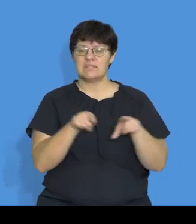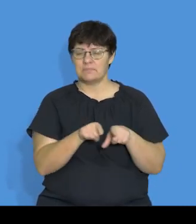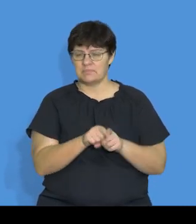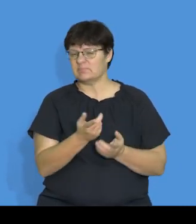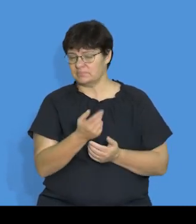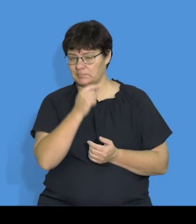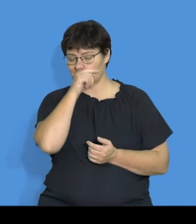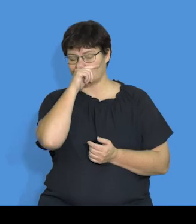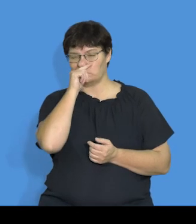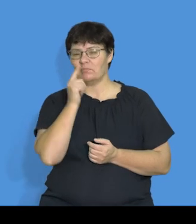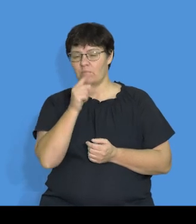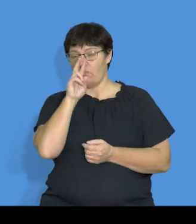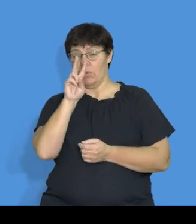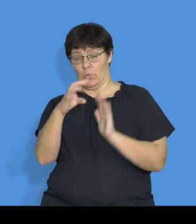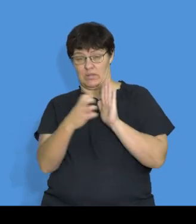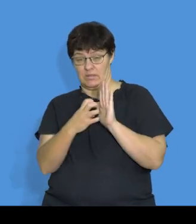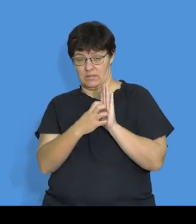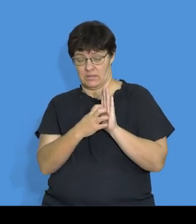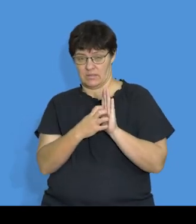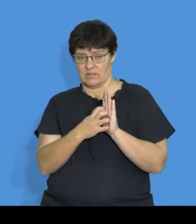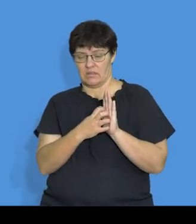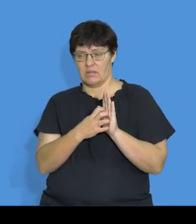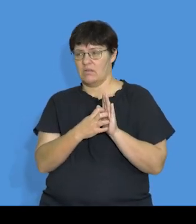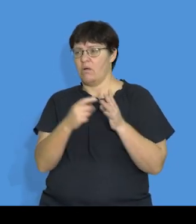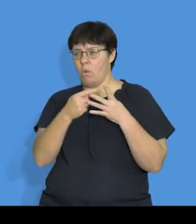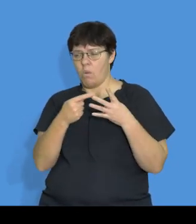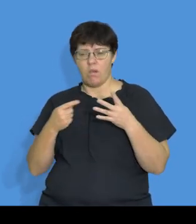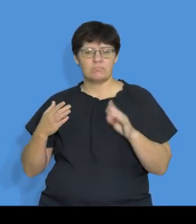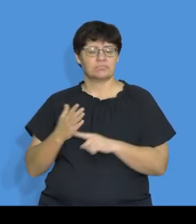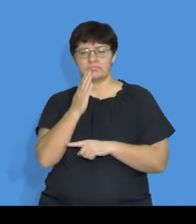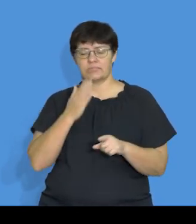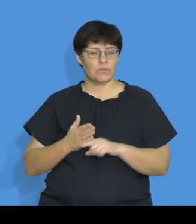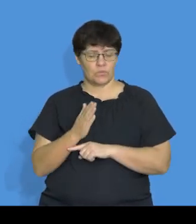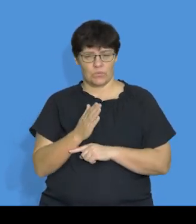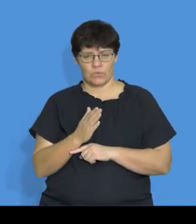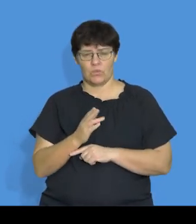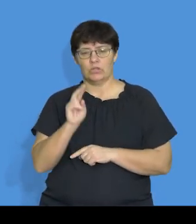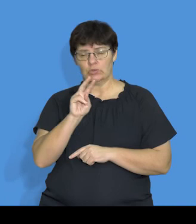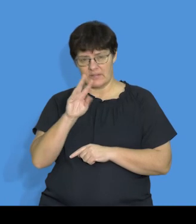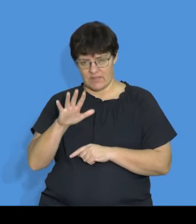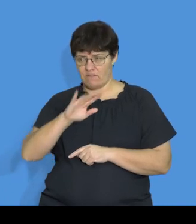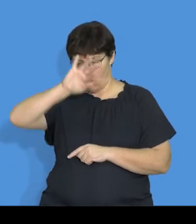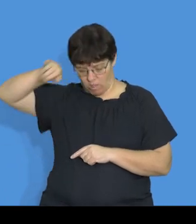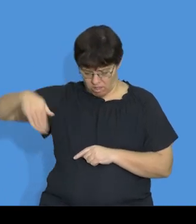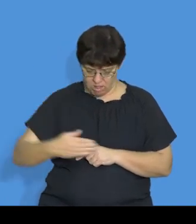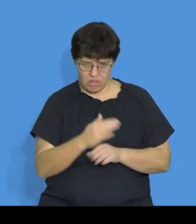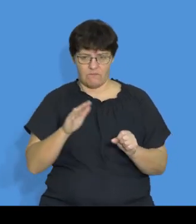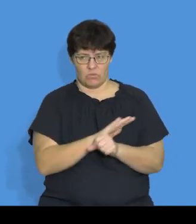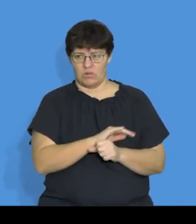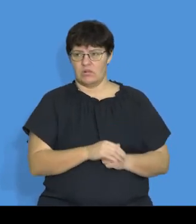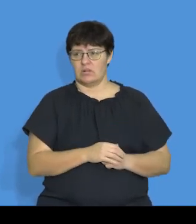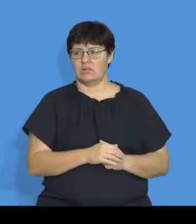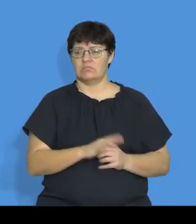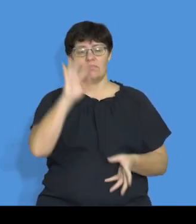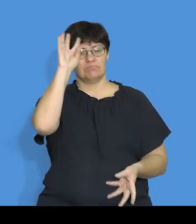we look at the circuit, right, all the current passes through the 25 ohm resistor. So this is like the total current